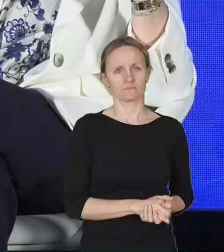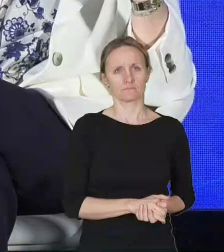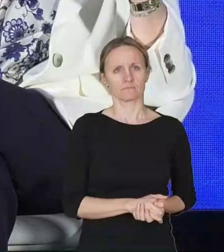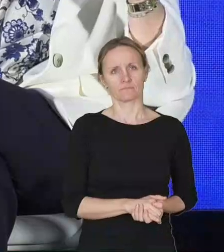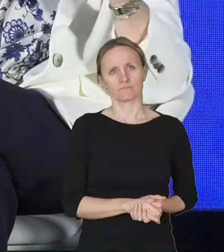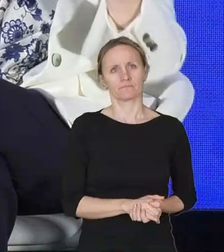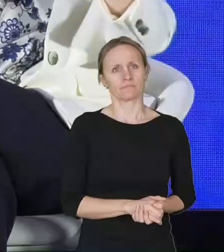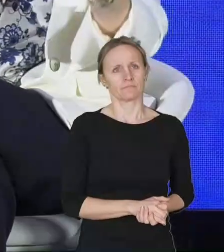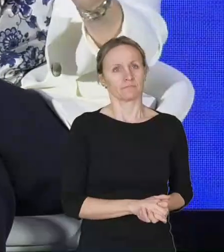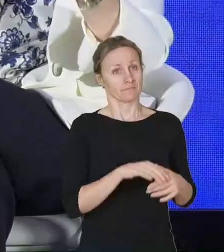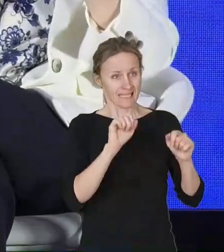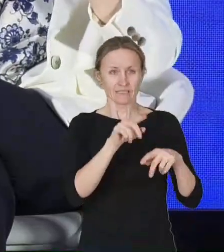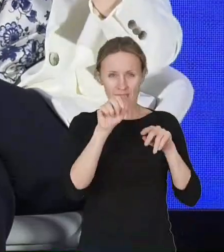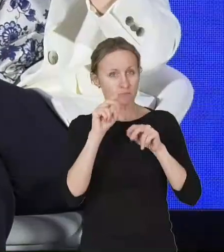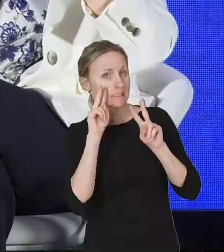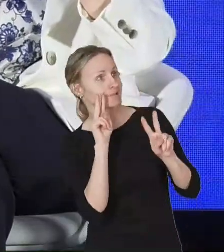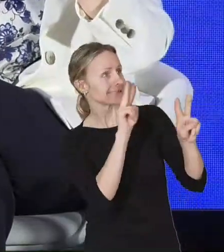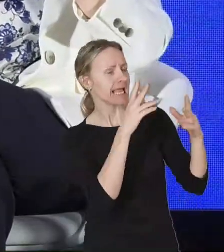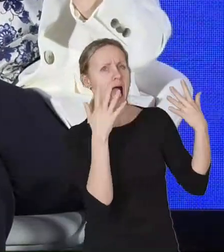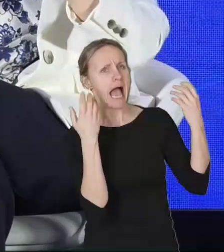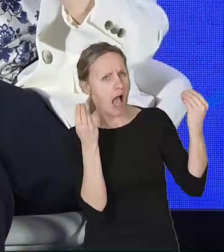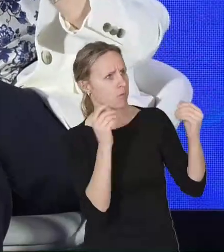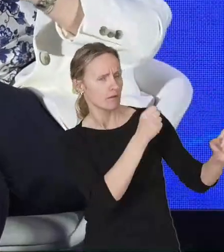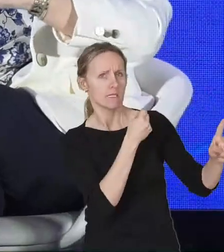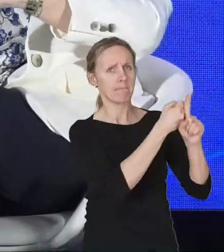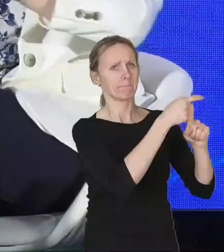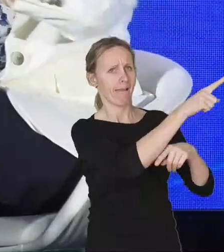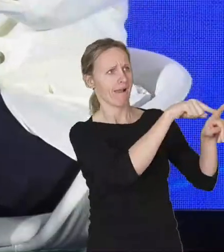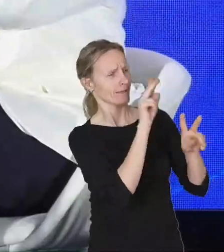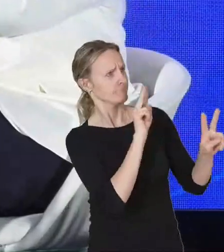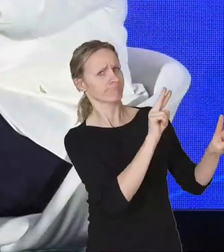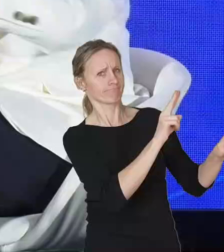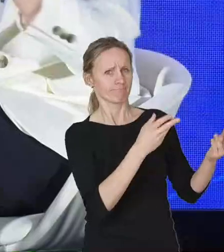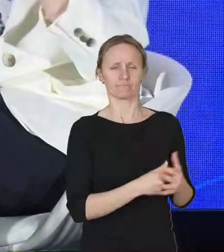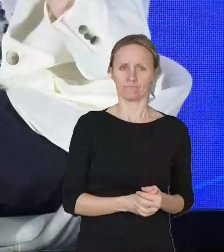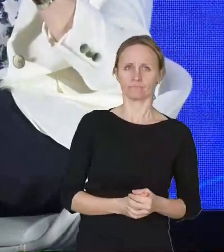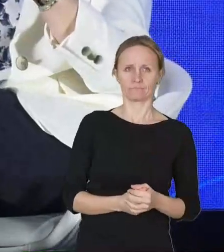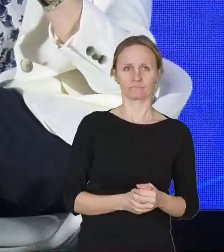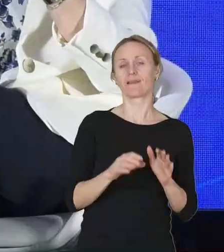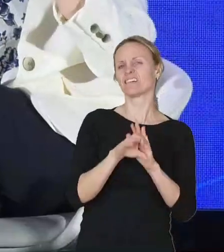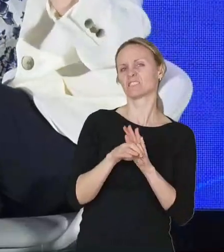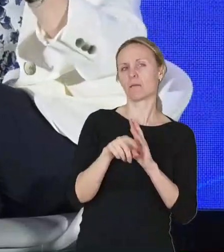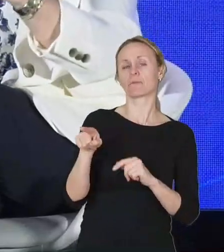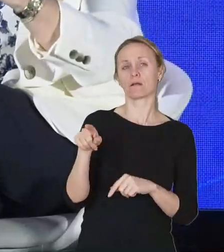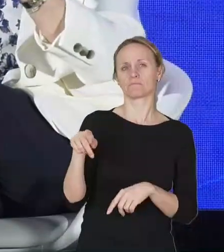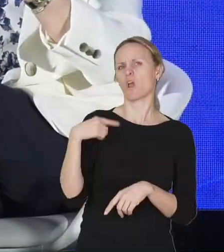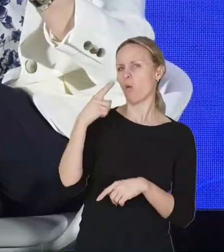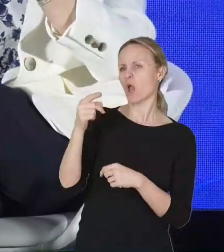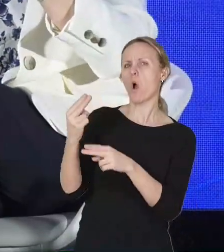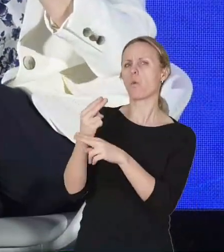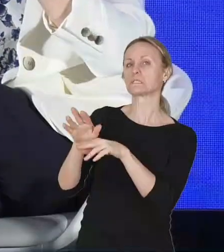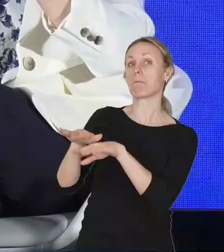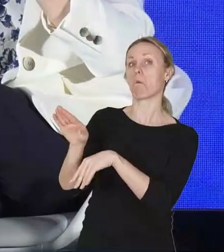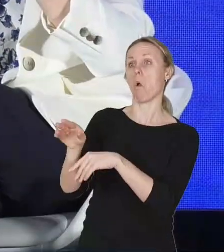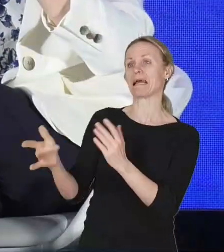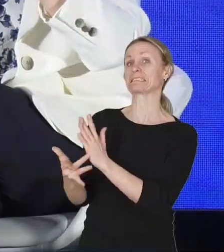benefit from a technology point of view, others may benefit in terms of access to markets, others may benefit in terms